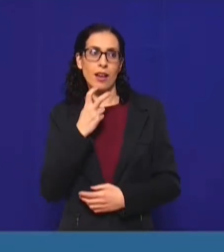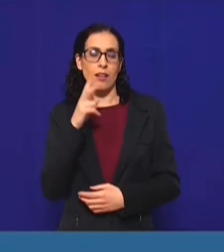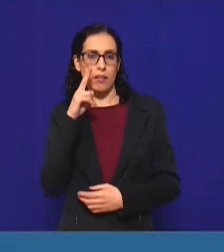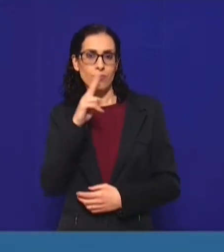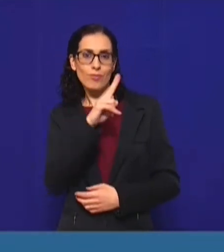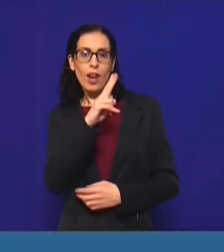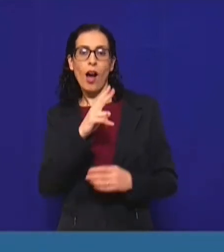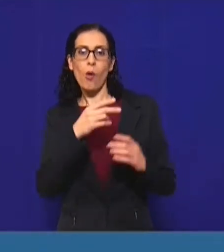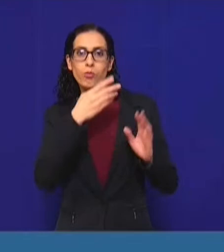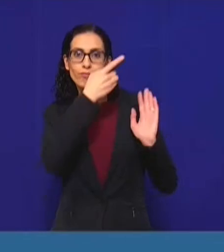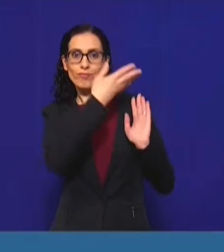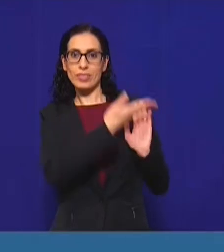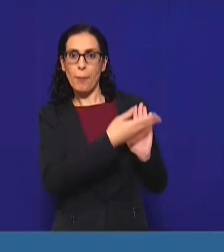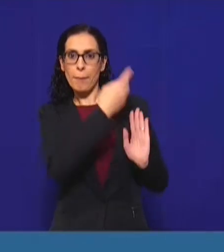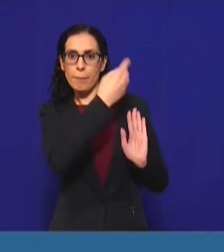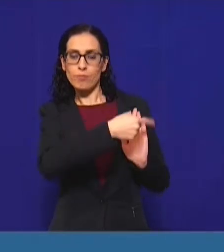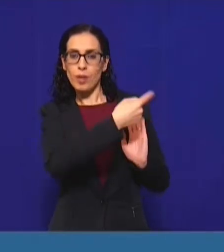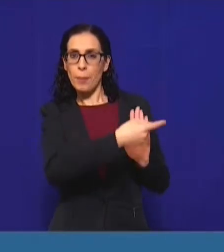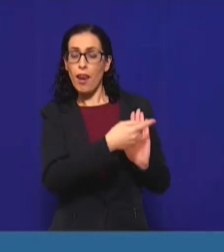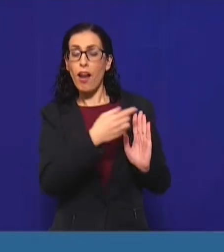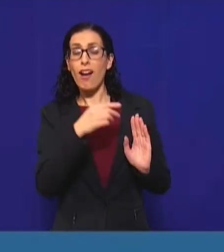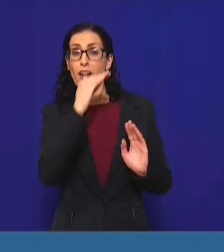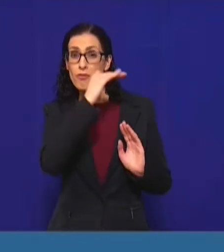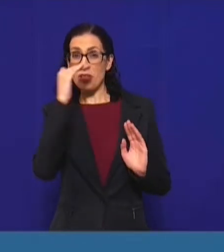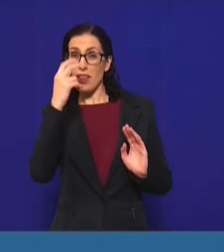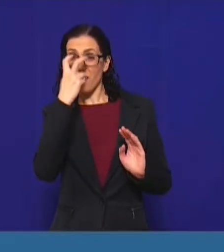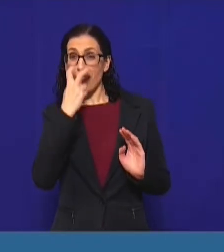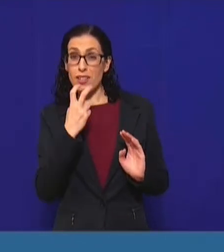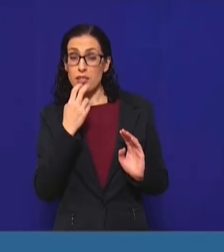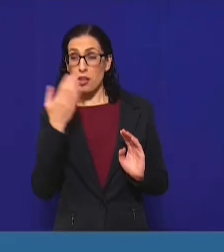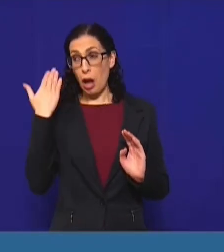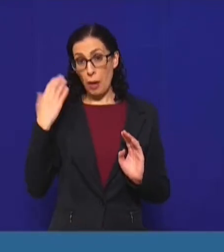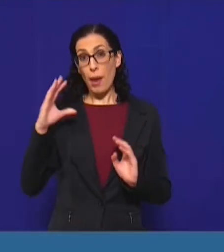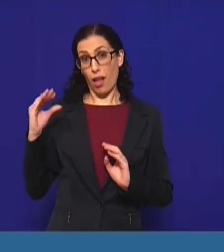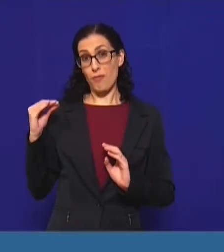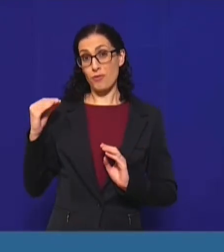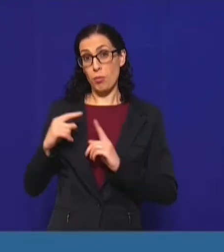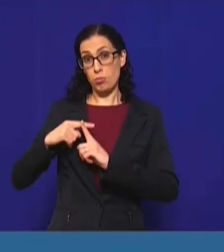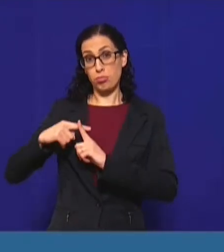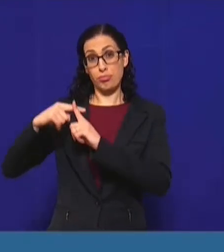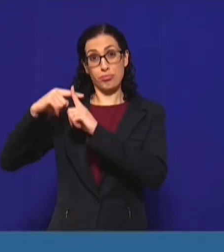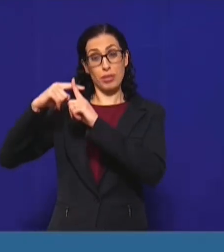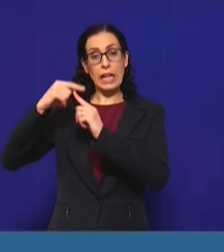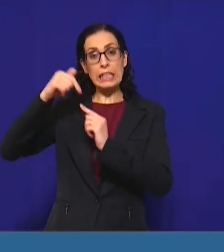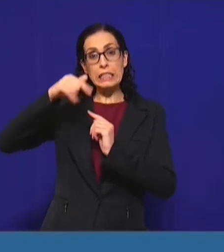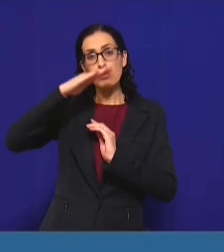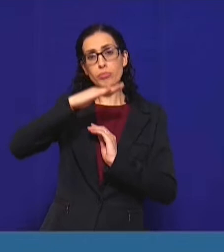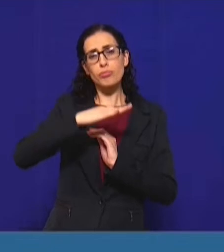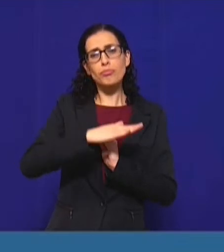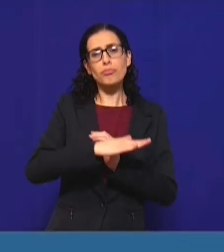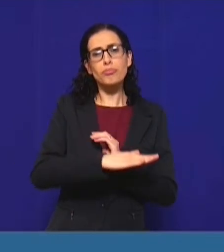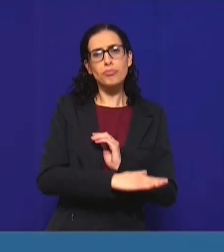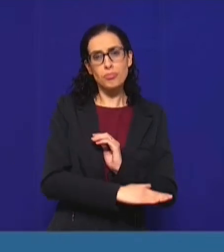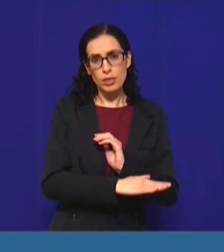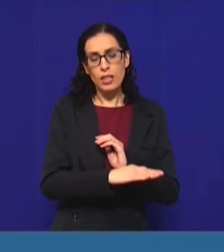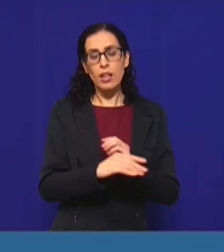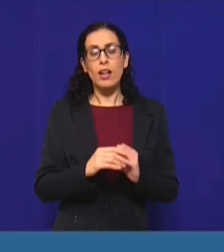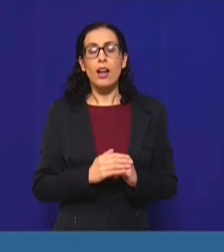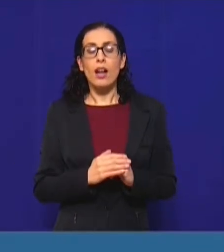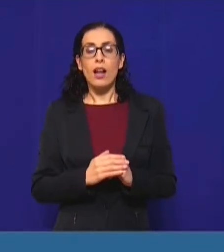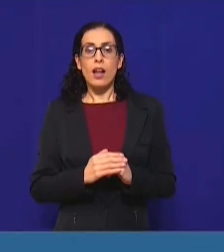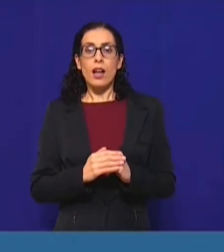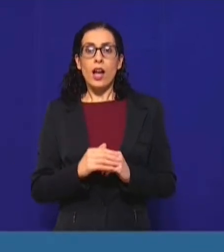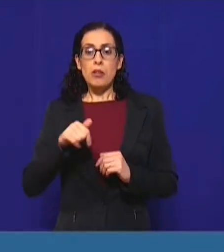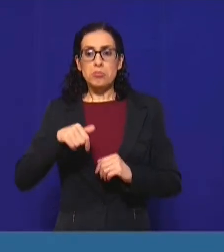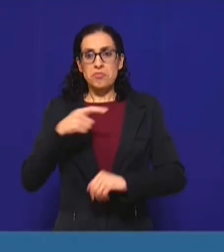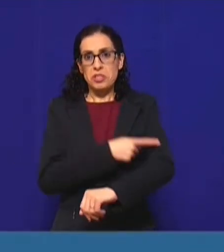li qabel kien qed ikollna numru ta' każijiet fid-djar tal-anzjani, issa n-numru ta' każijiet naqas fejn hawnhekk għandna